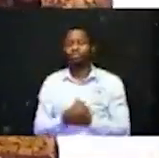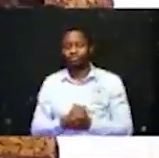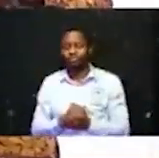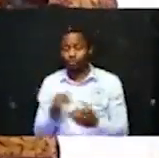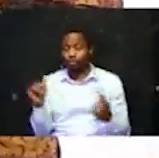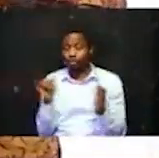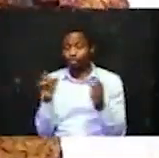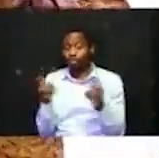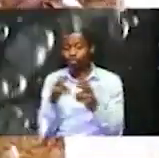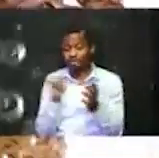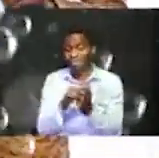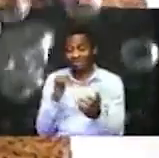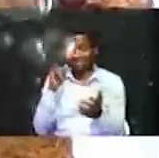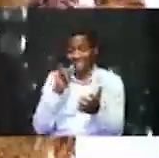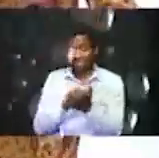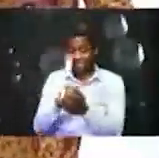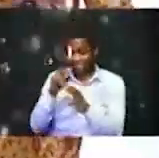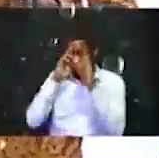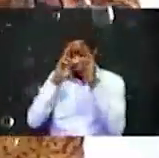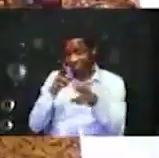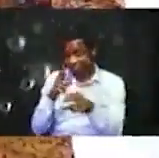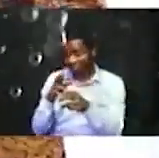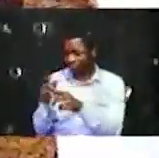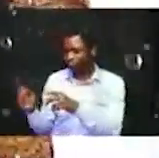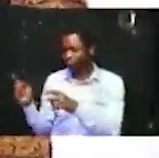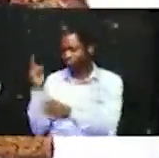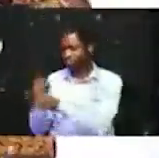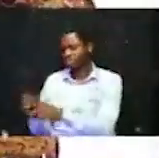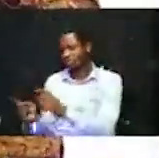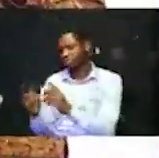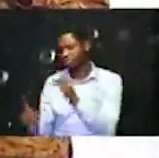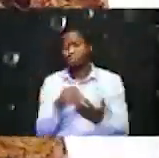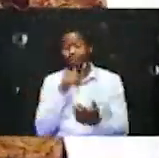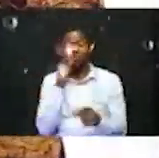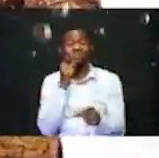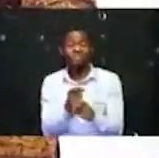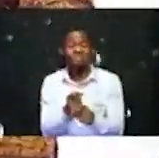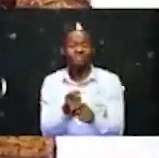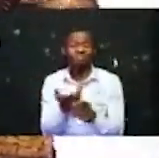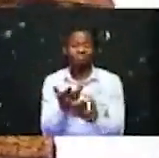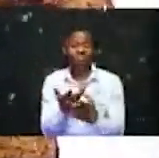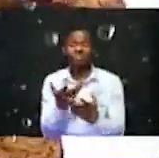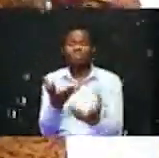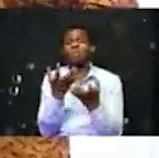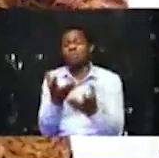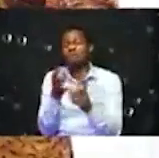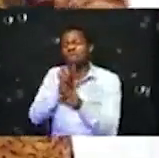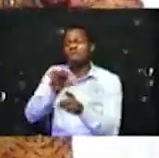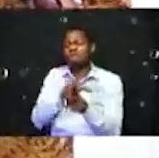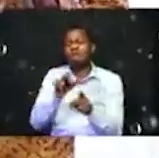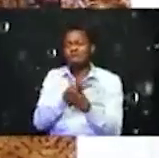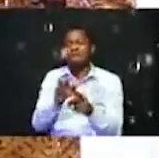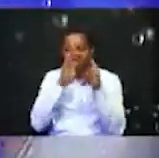sa obuo no de be ma uno enyo hye so. No, he doesn't just command it and want to demand it. There be unhye nipa se wo